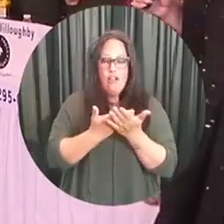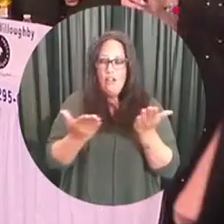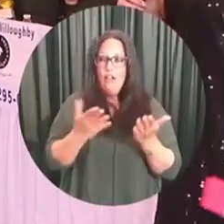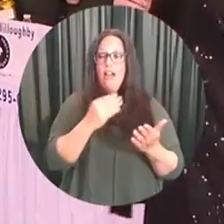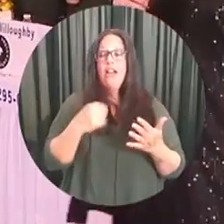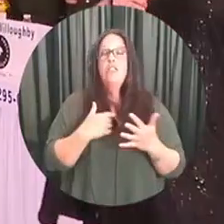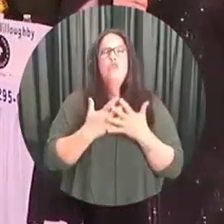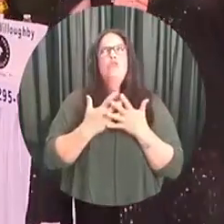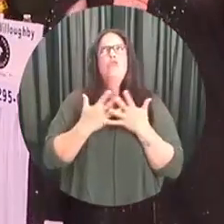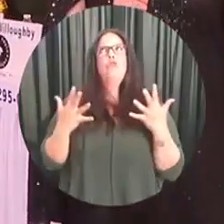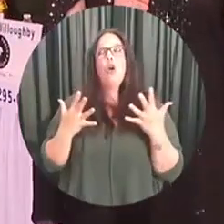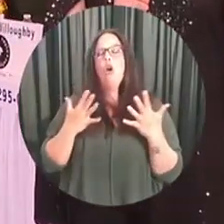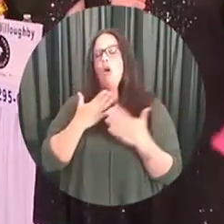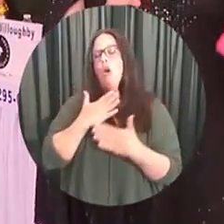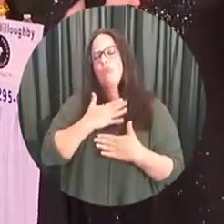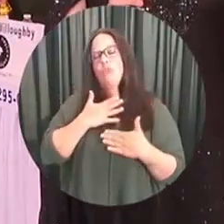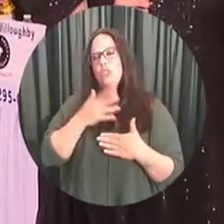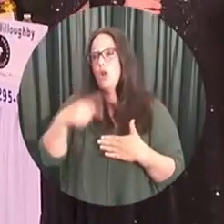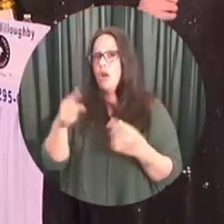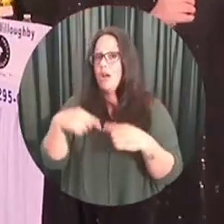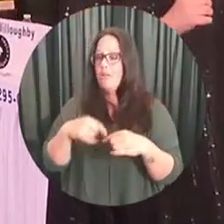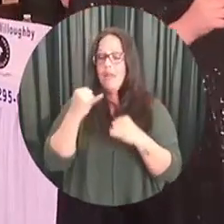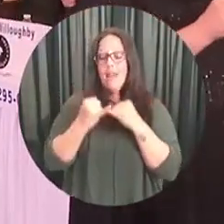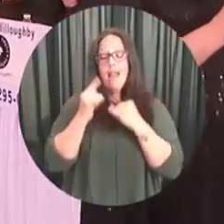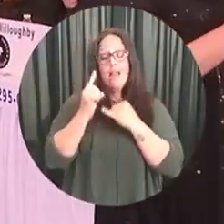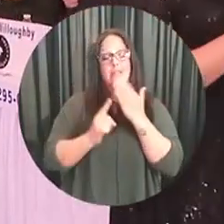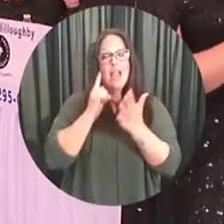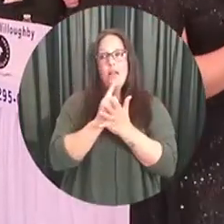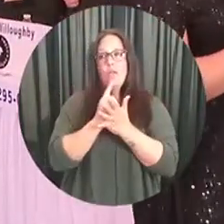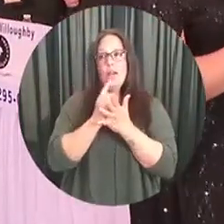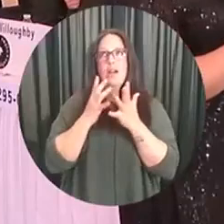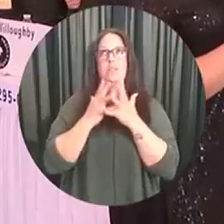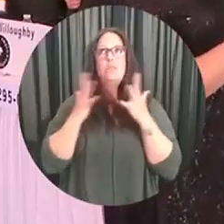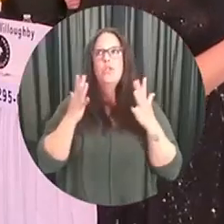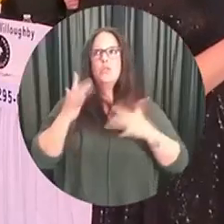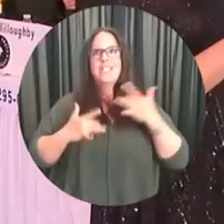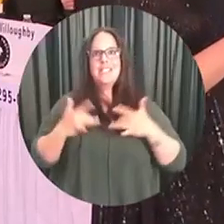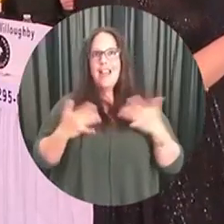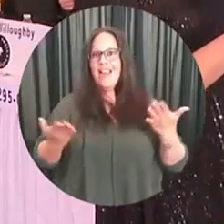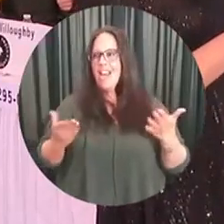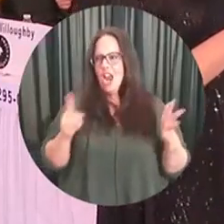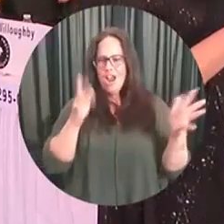you guys. Last hour, it's way too quiet in here.